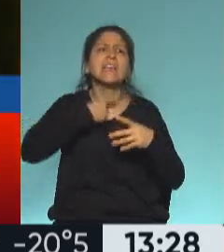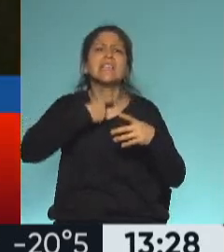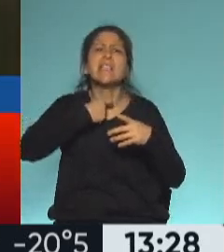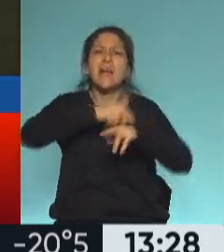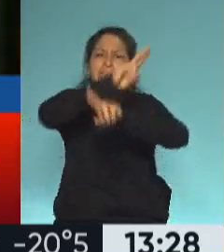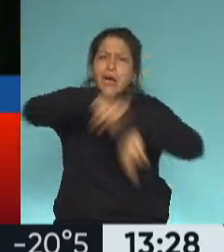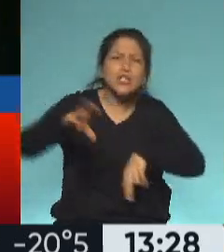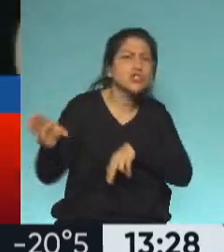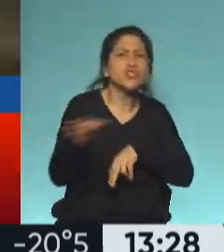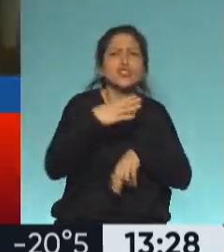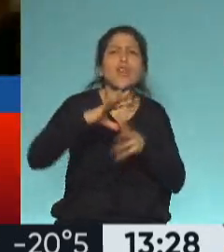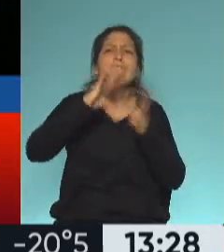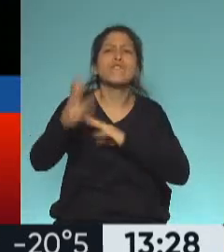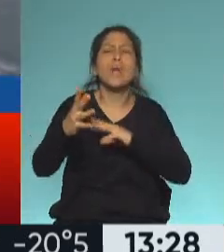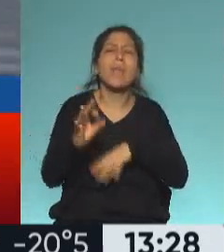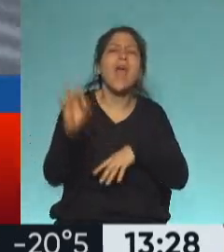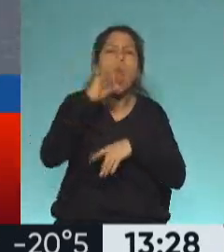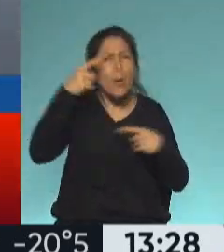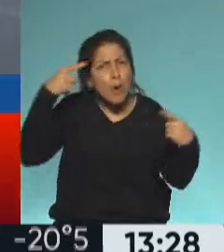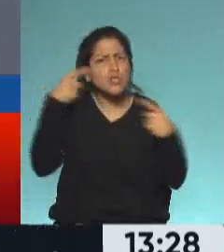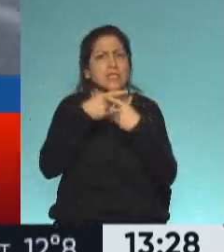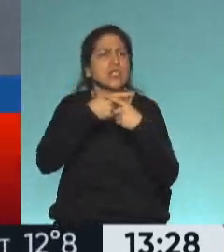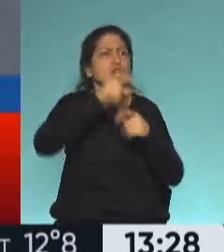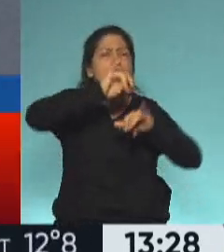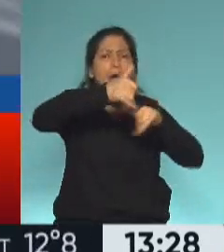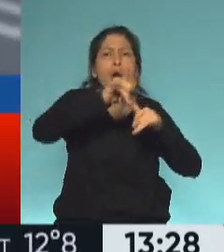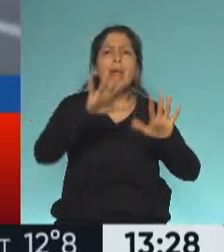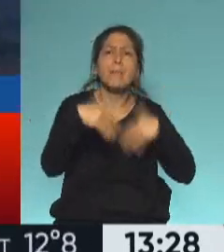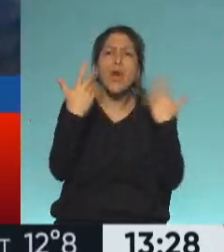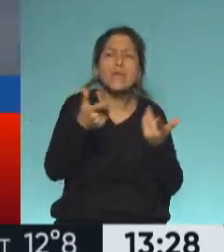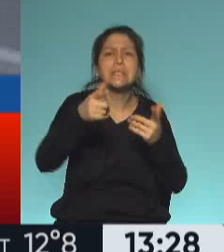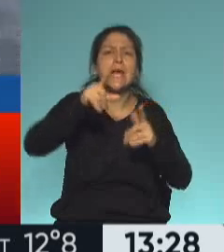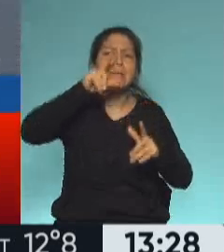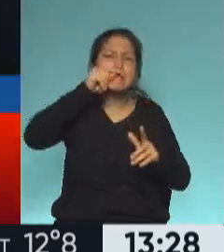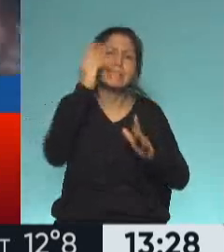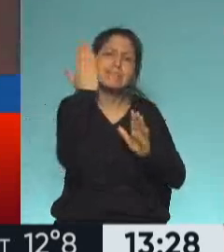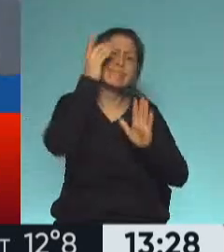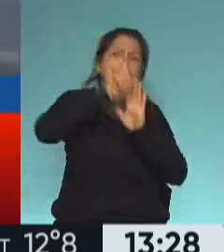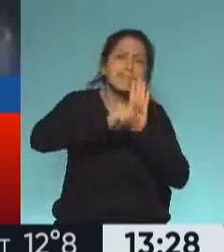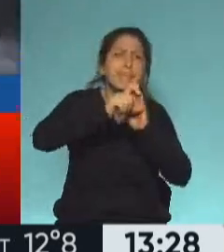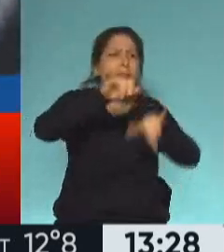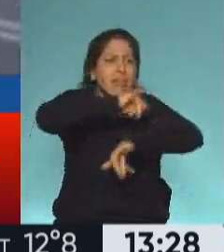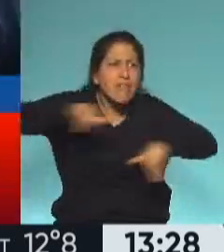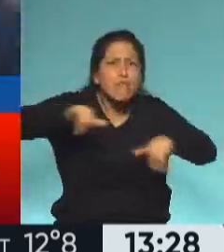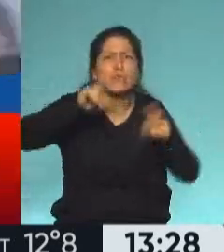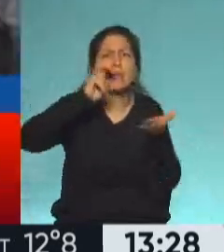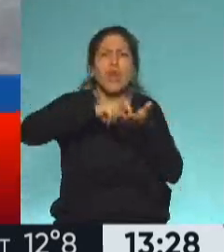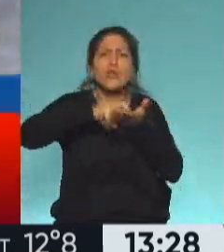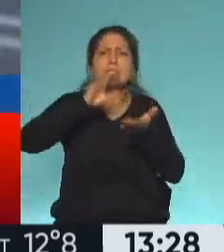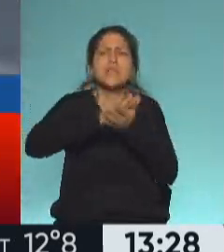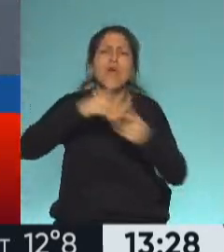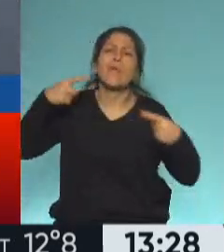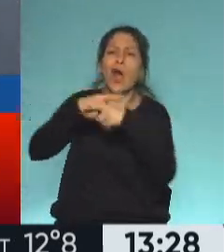críticas, particularmente de los jóvenes que usan las redes sociales para difundir información antigubernamental y coordinar las